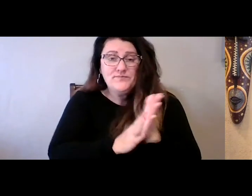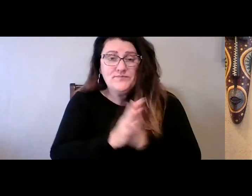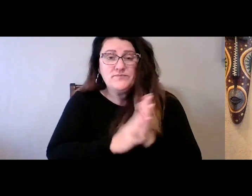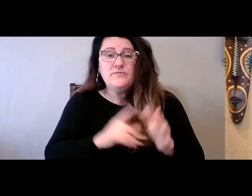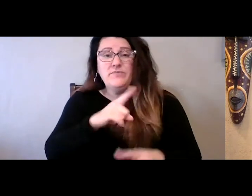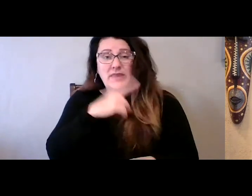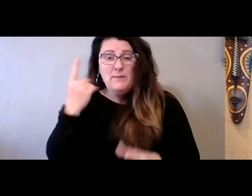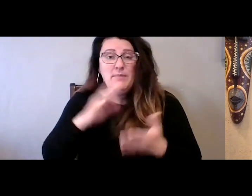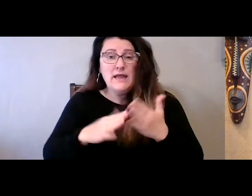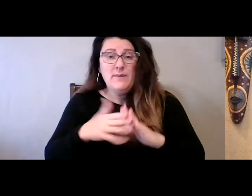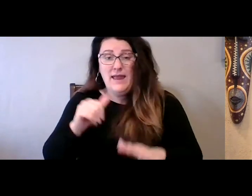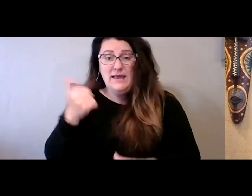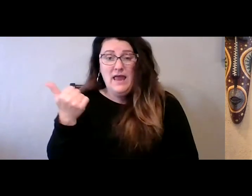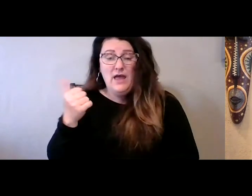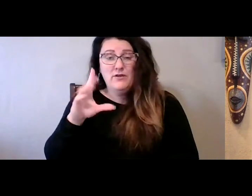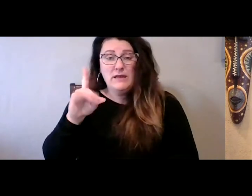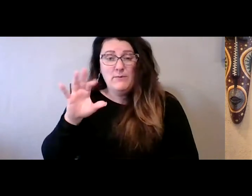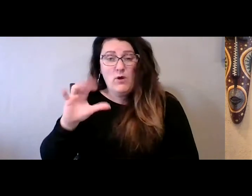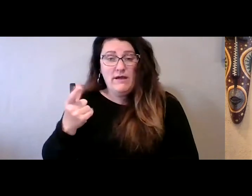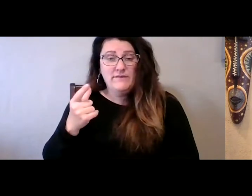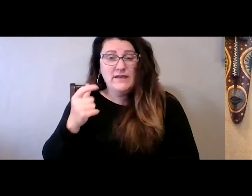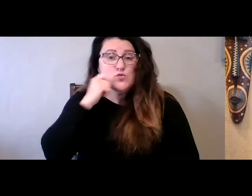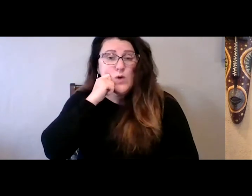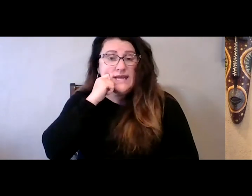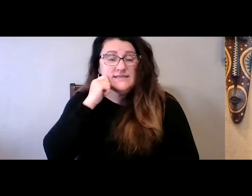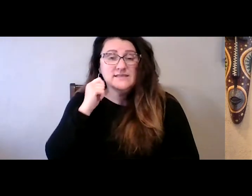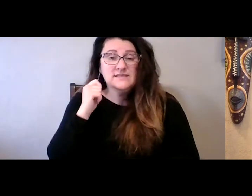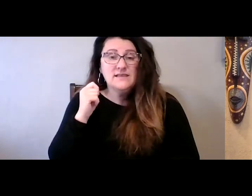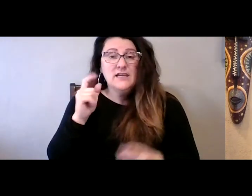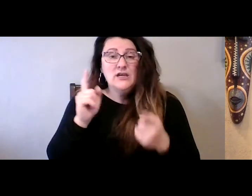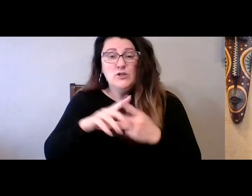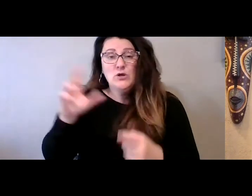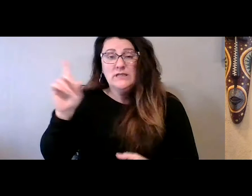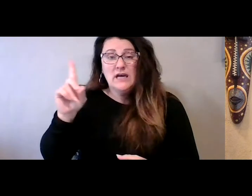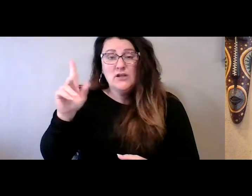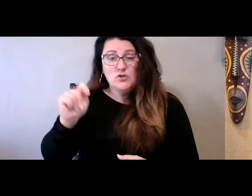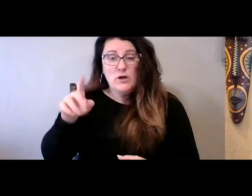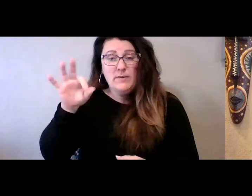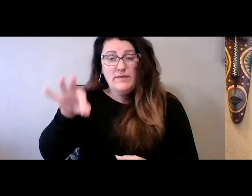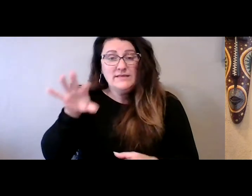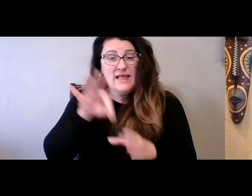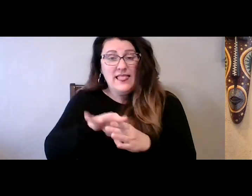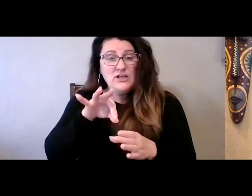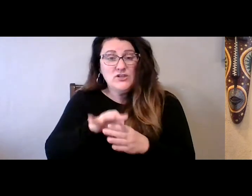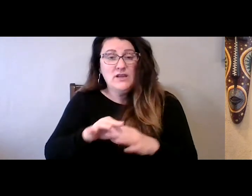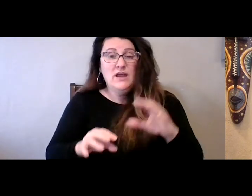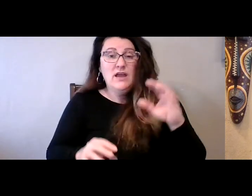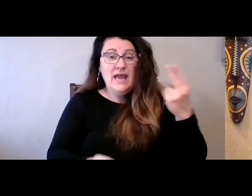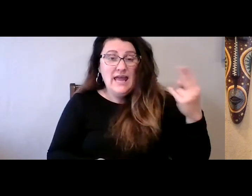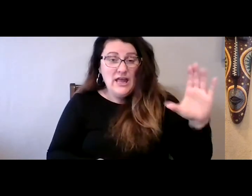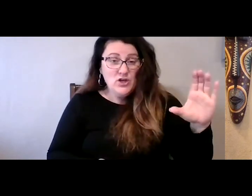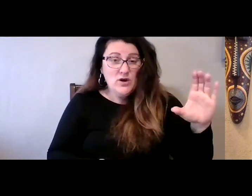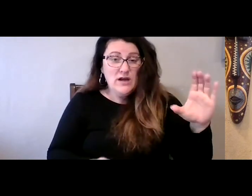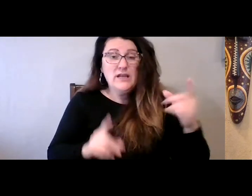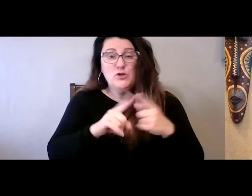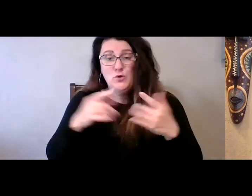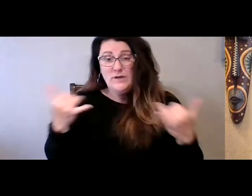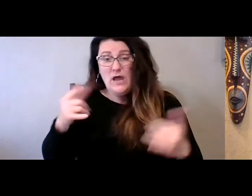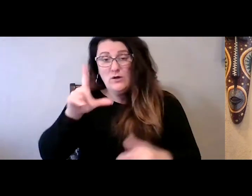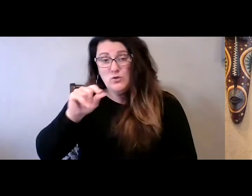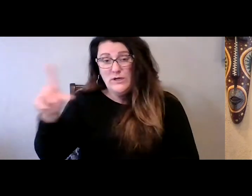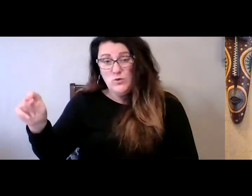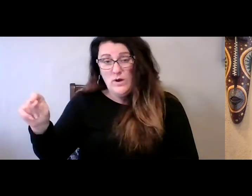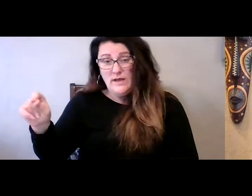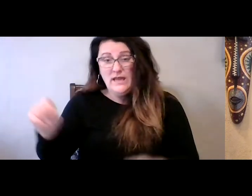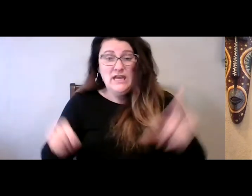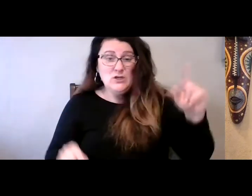every other demographic, racial demographic, to Donald Trump in this election from Hillary Clinton in 2016. And